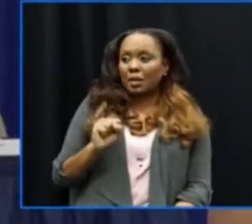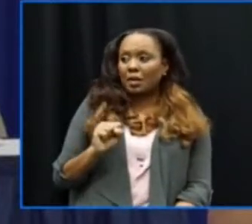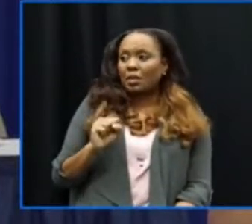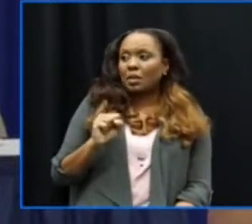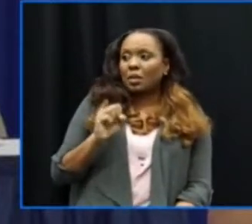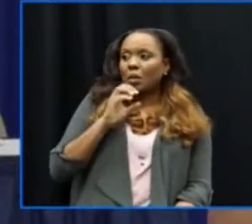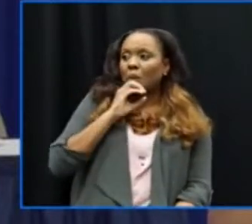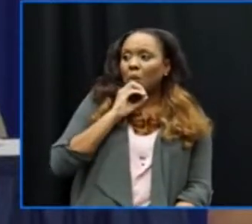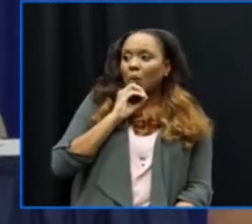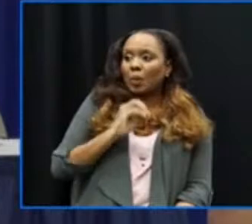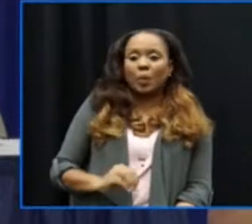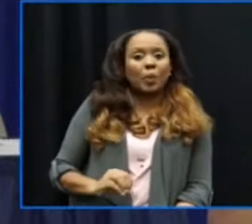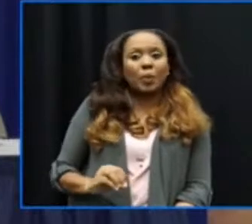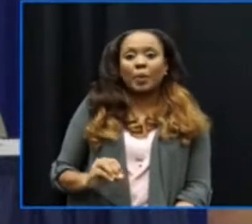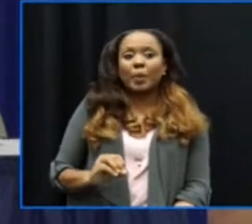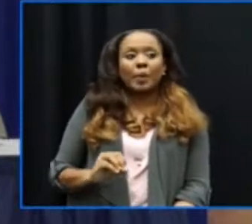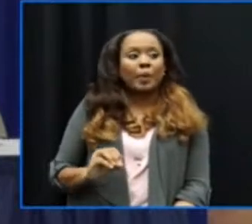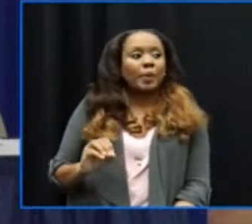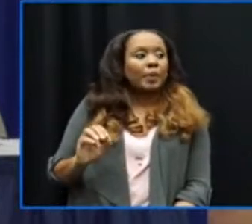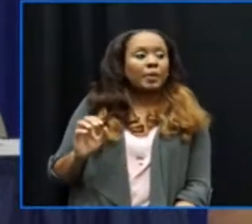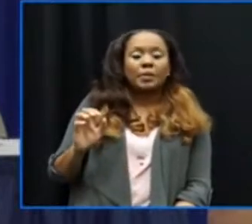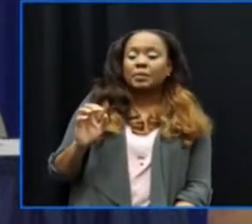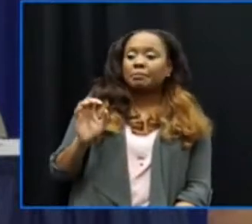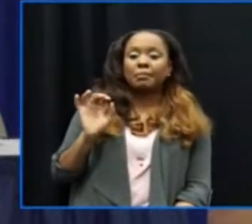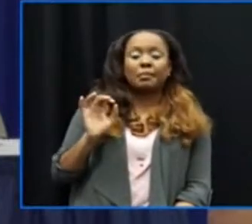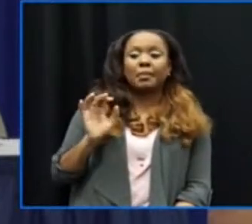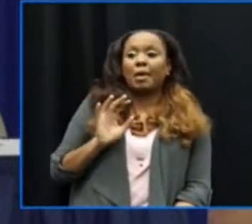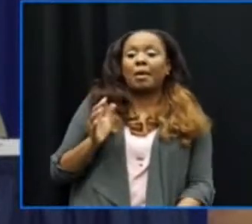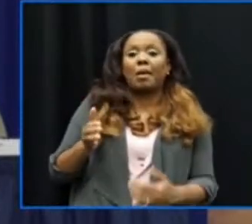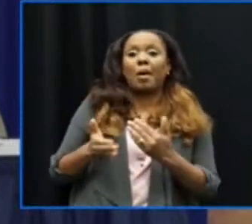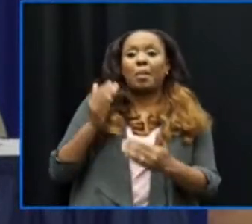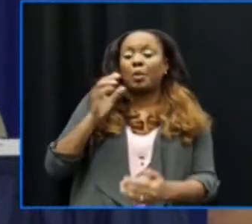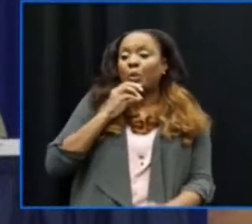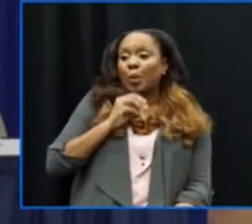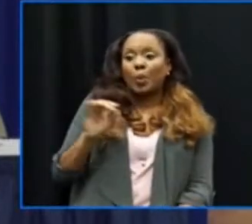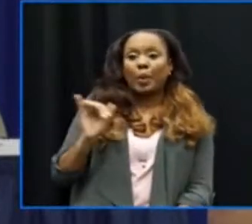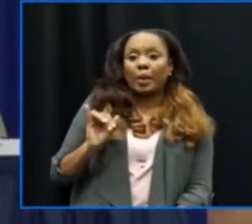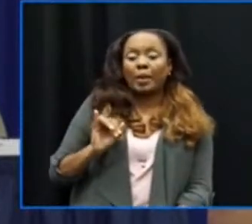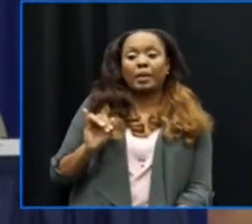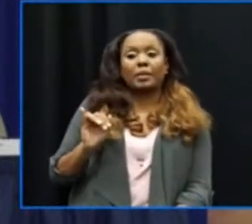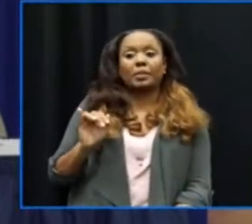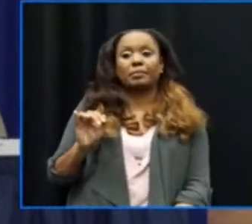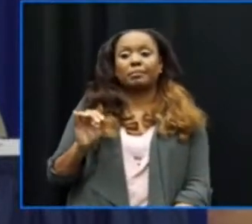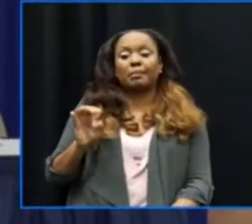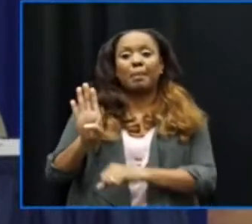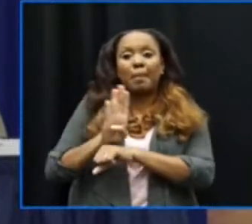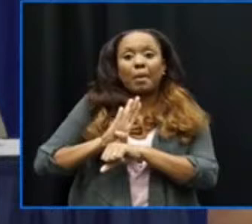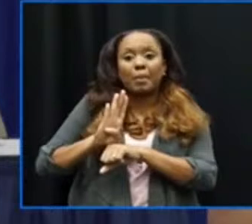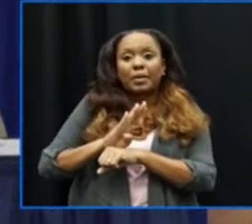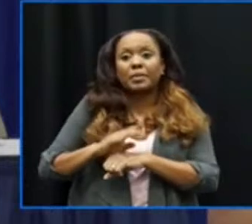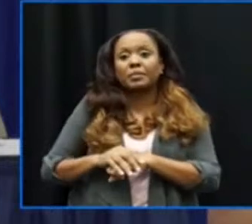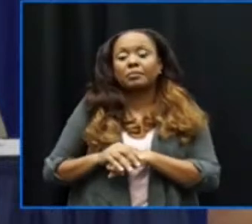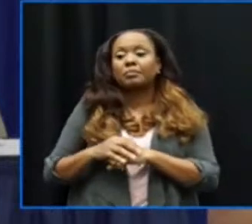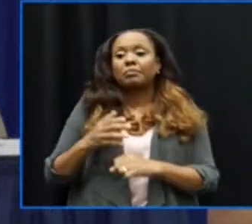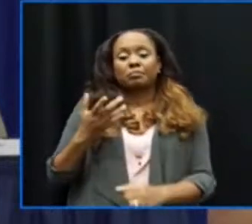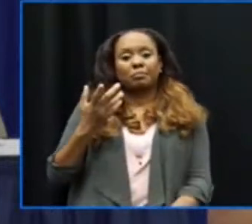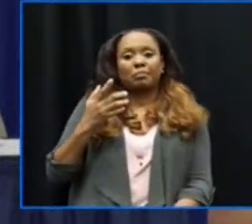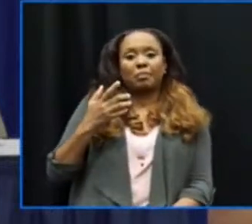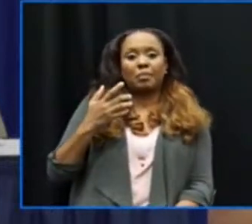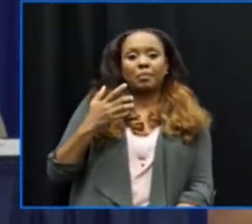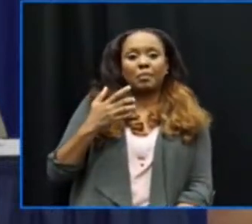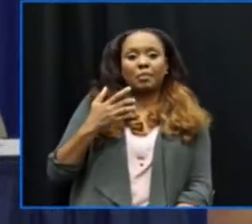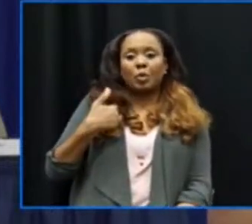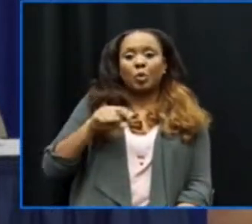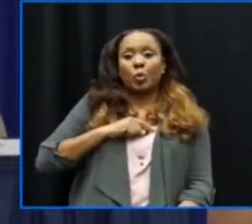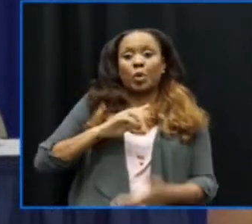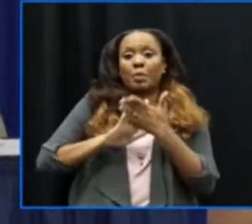old as this country is independent, being formed just within a year of